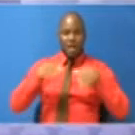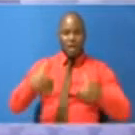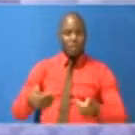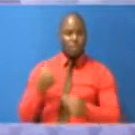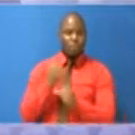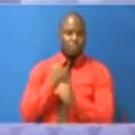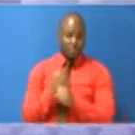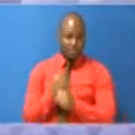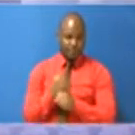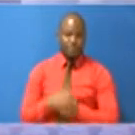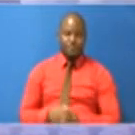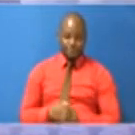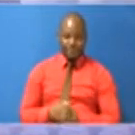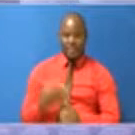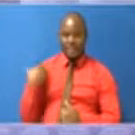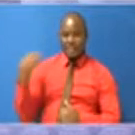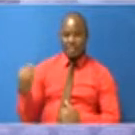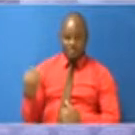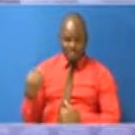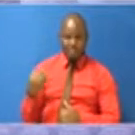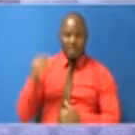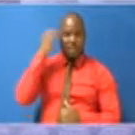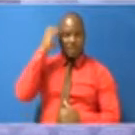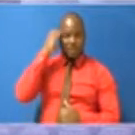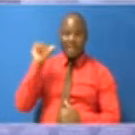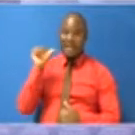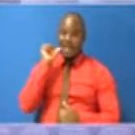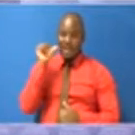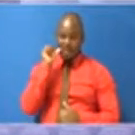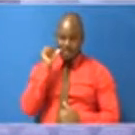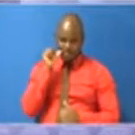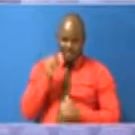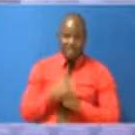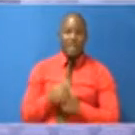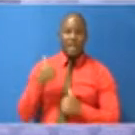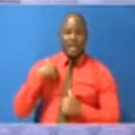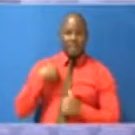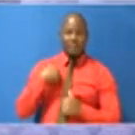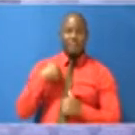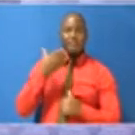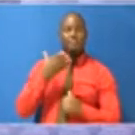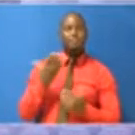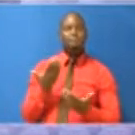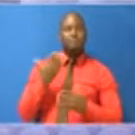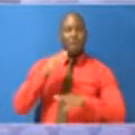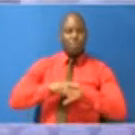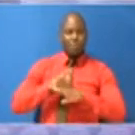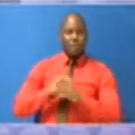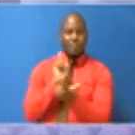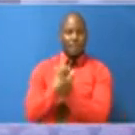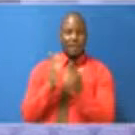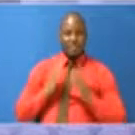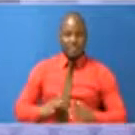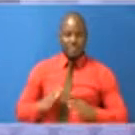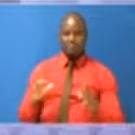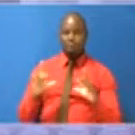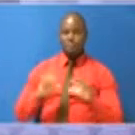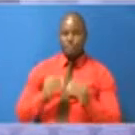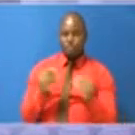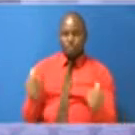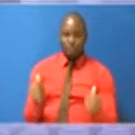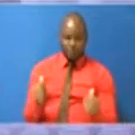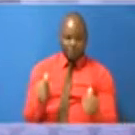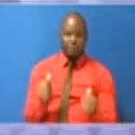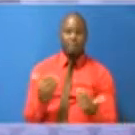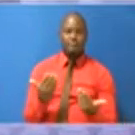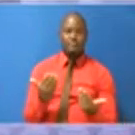it recently i was in imperial college in london and i met a man a nice gentleman who sorted out